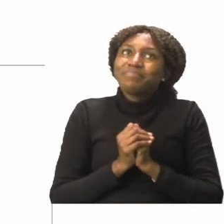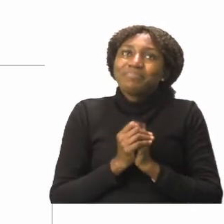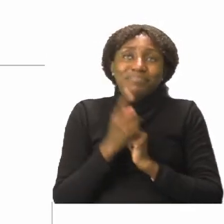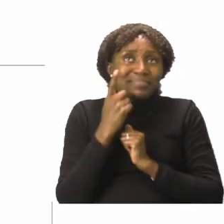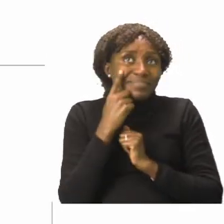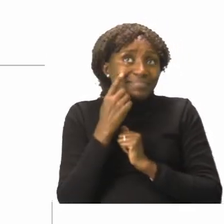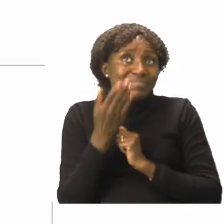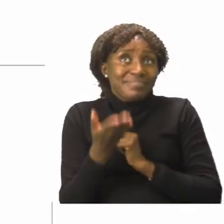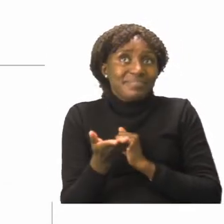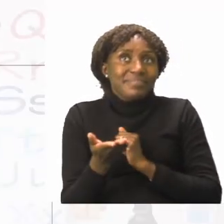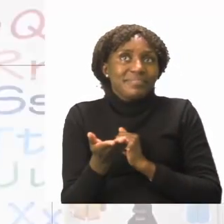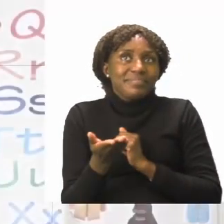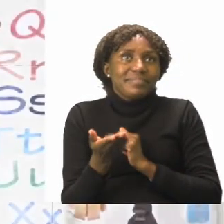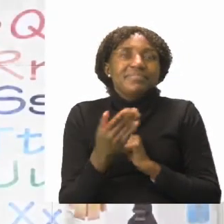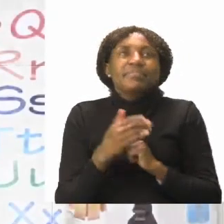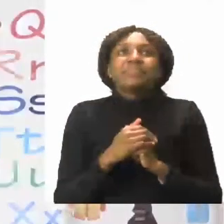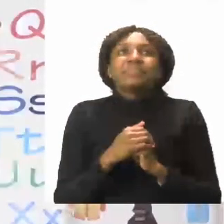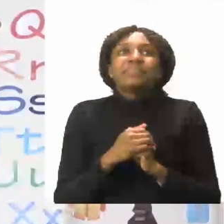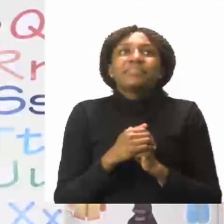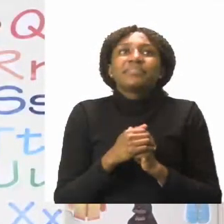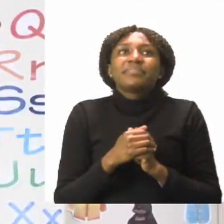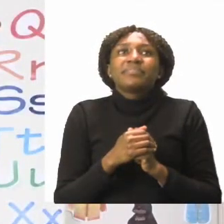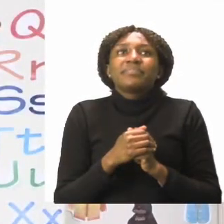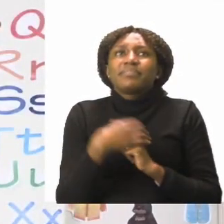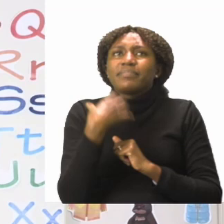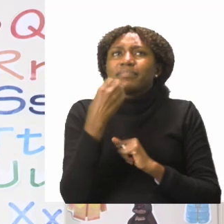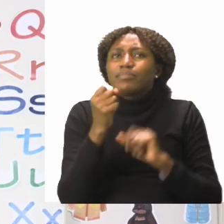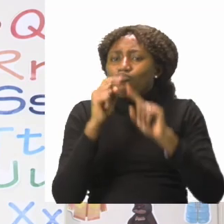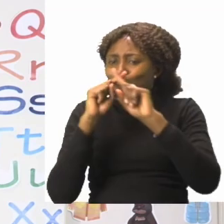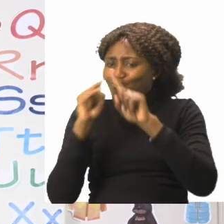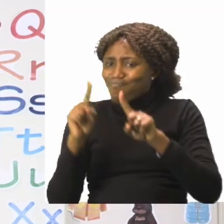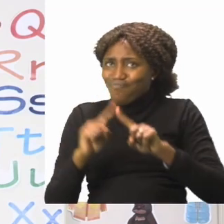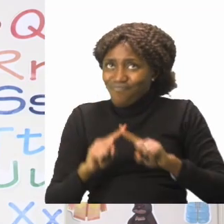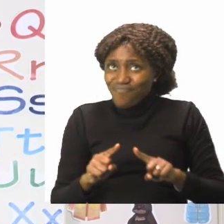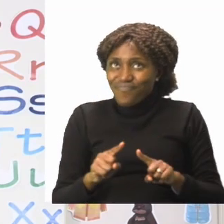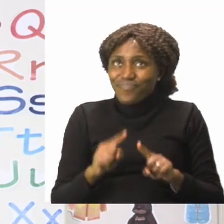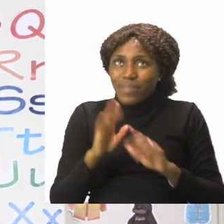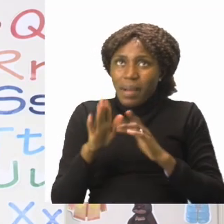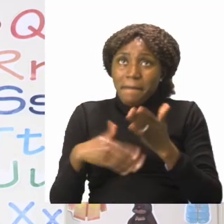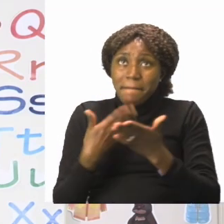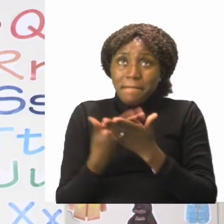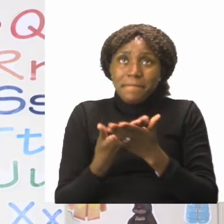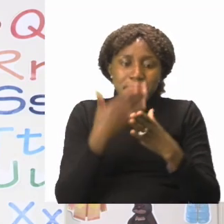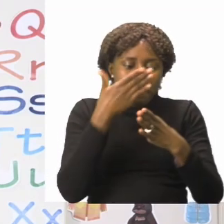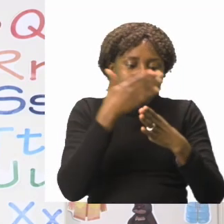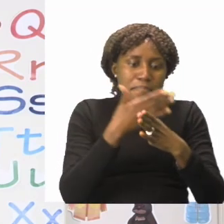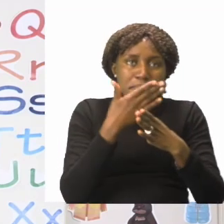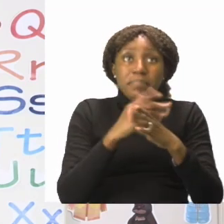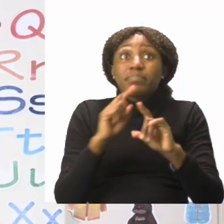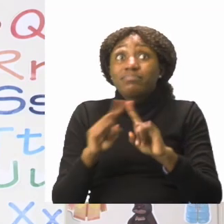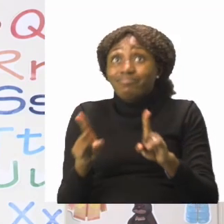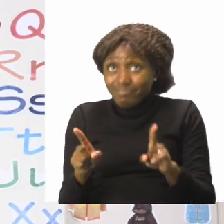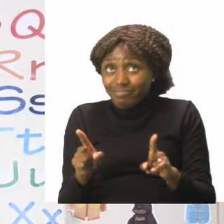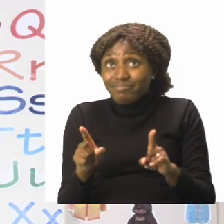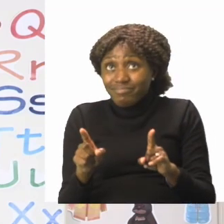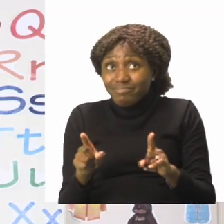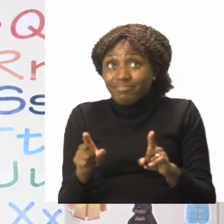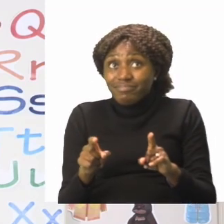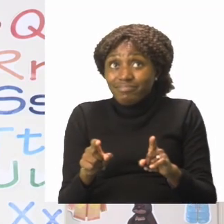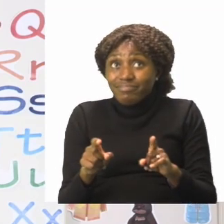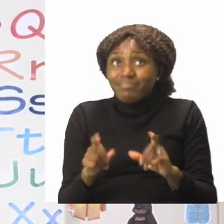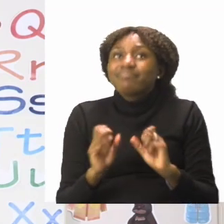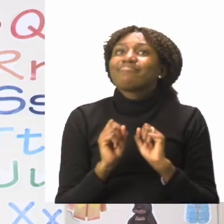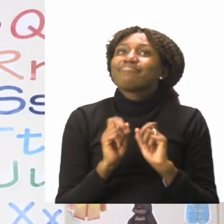board. Now, on the board, I have different pictures, and that's because each of them is going to try and